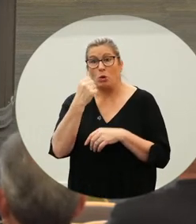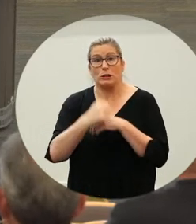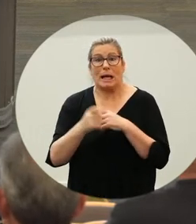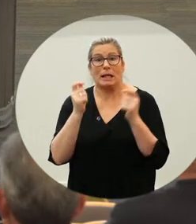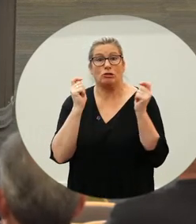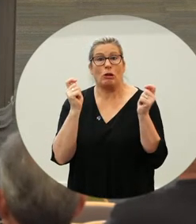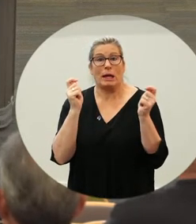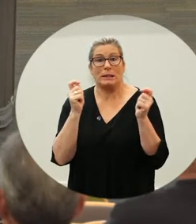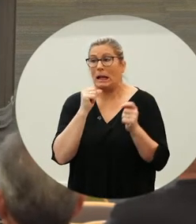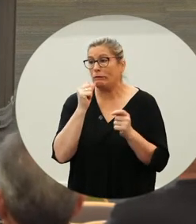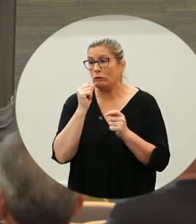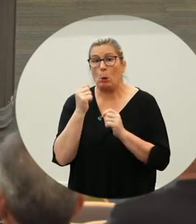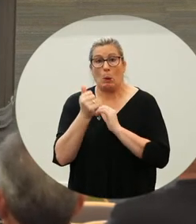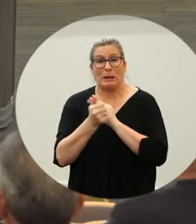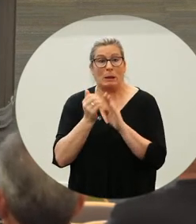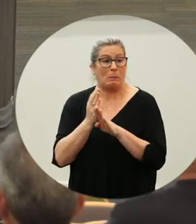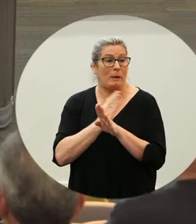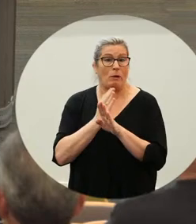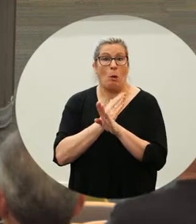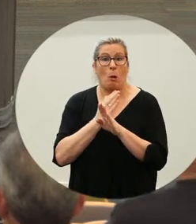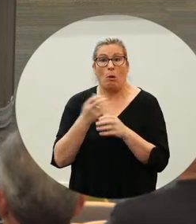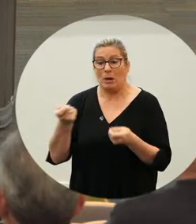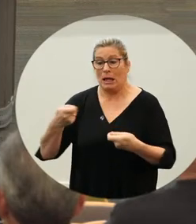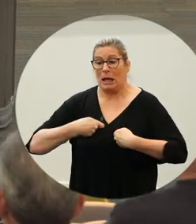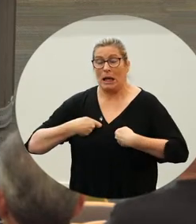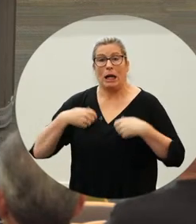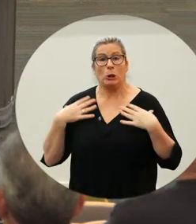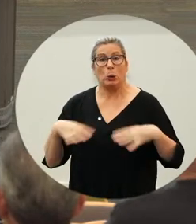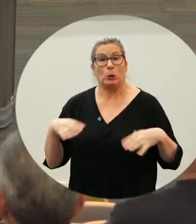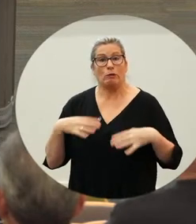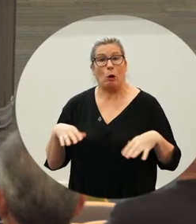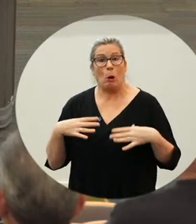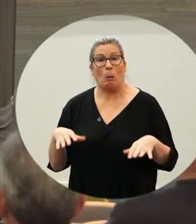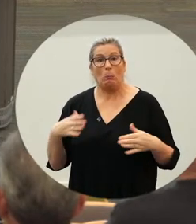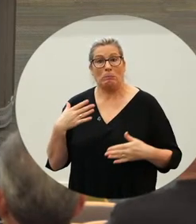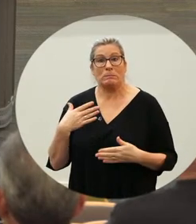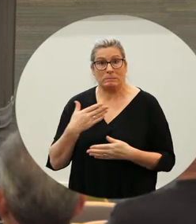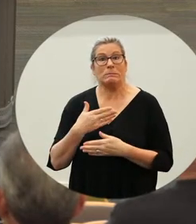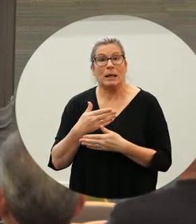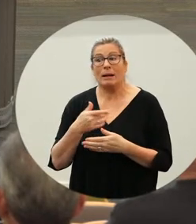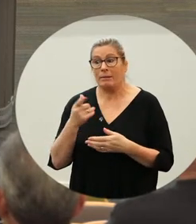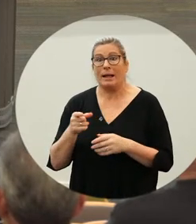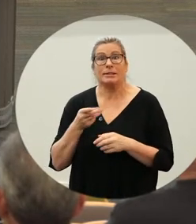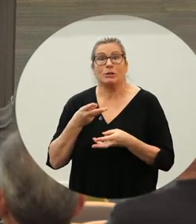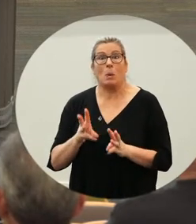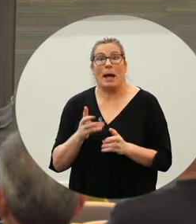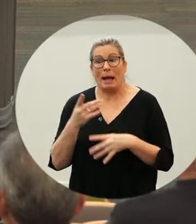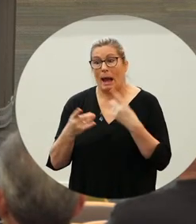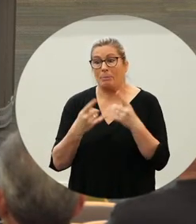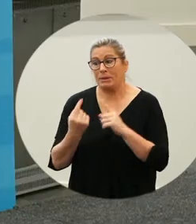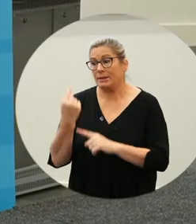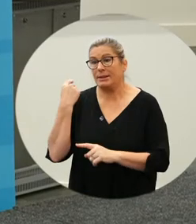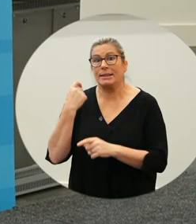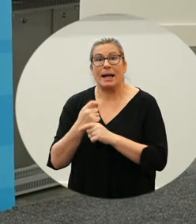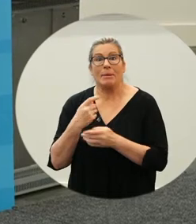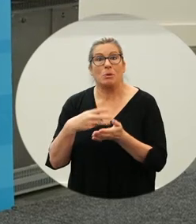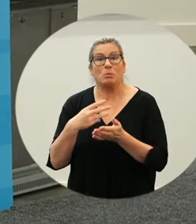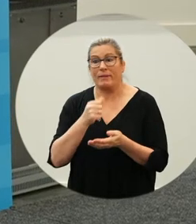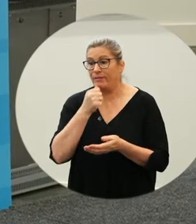any experience. He had half a uniform. And that's the way it was back in at the